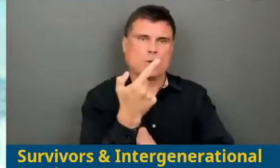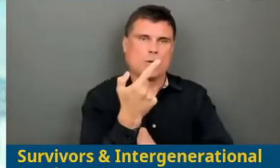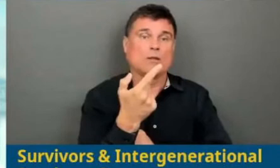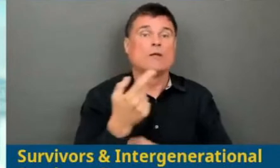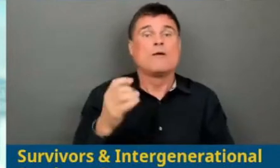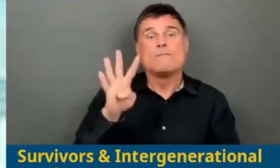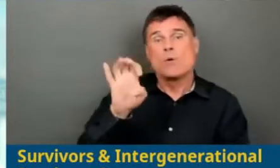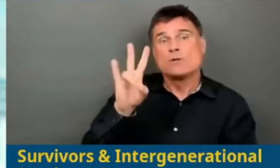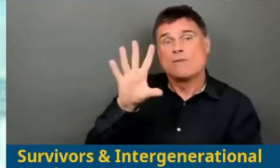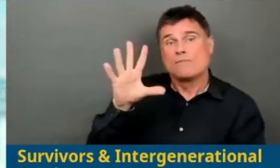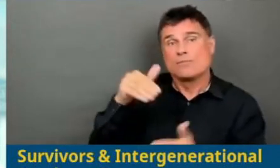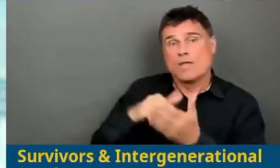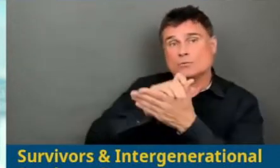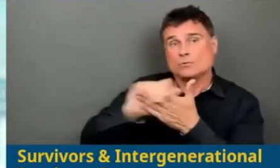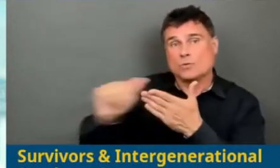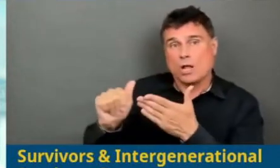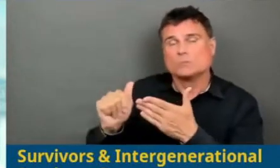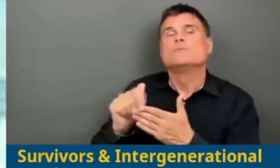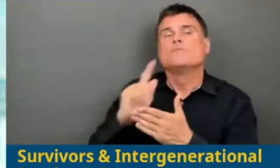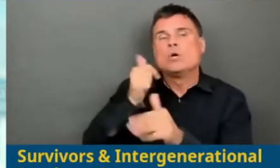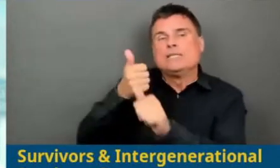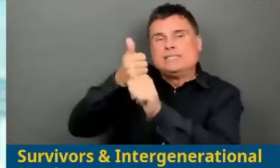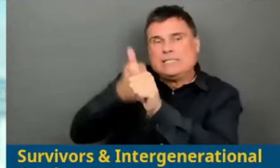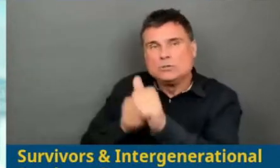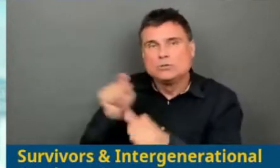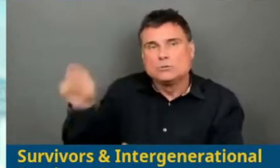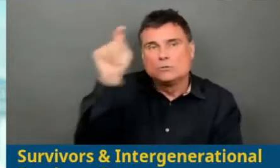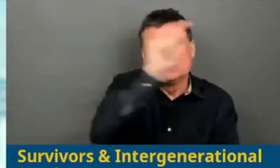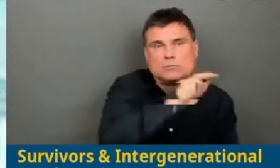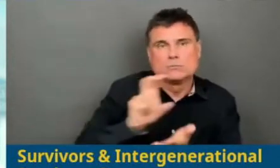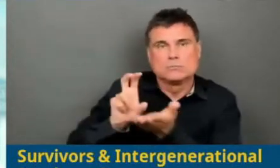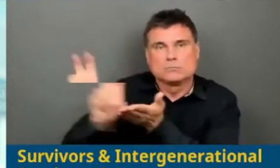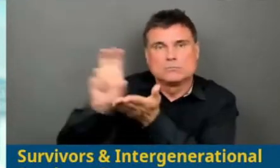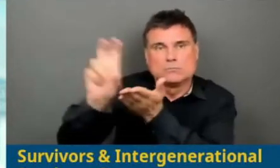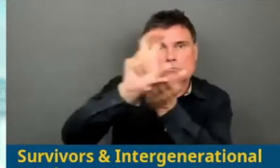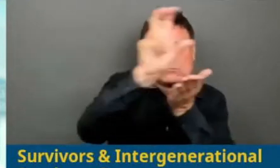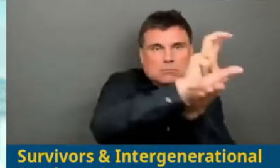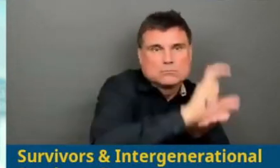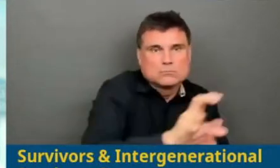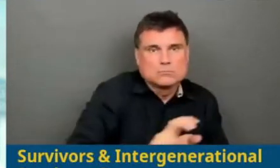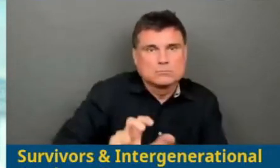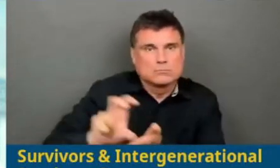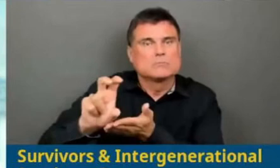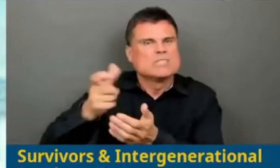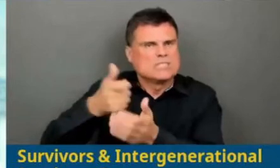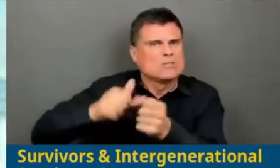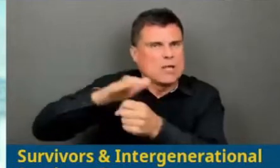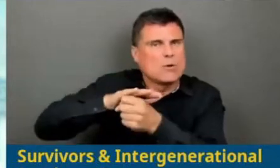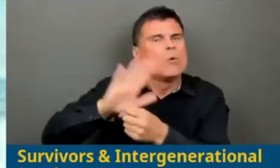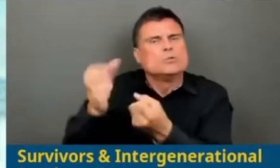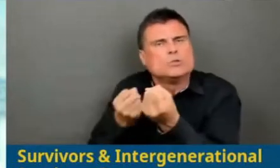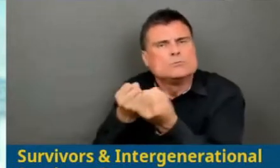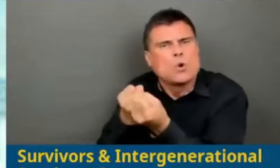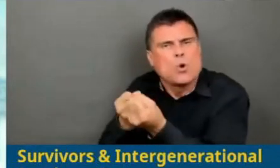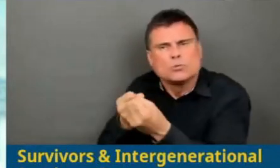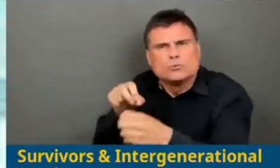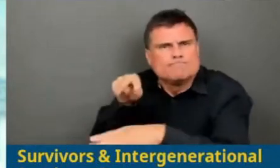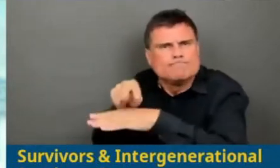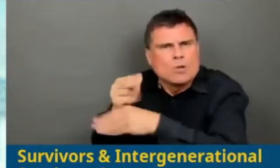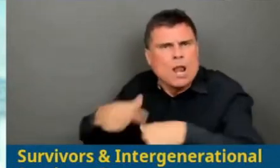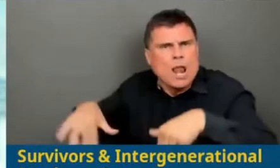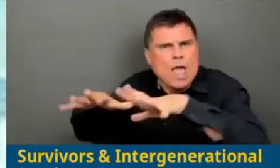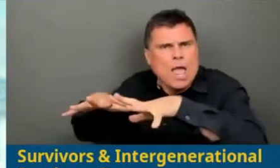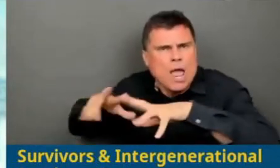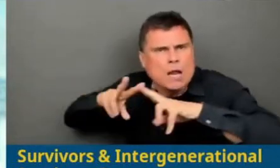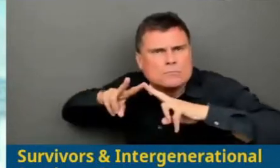$475,000 is available for each of those sites to support caretaker communities in their work. This funding is